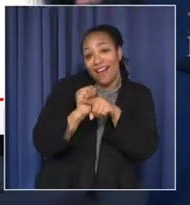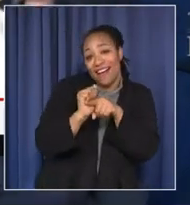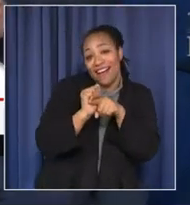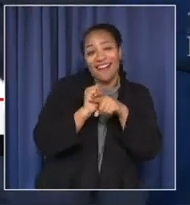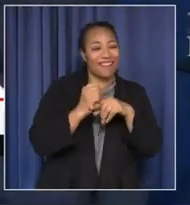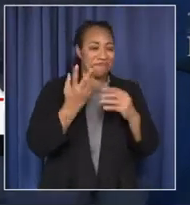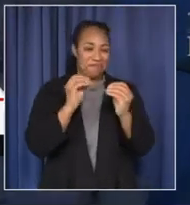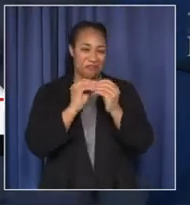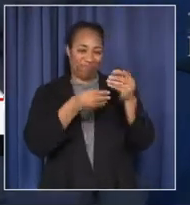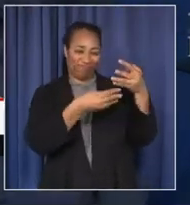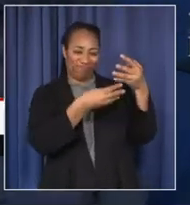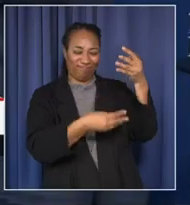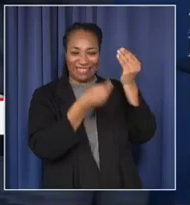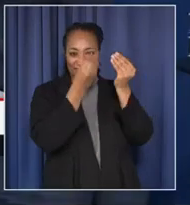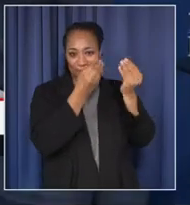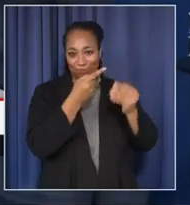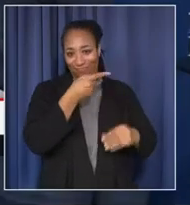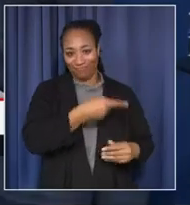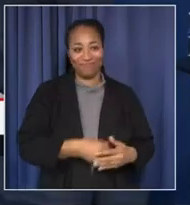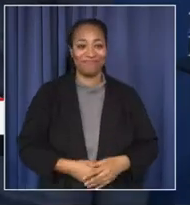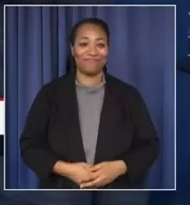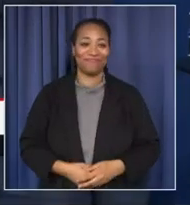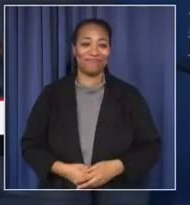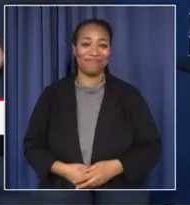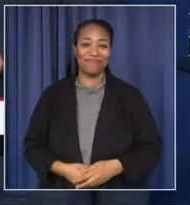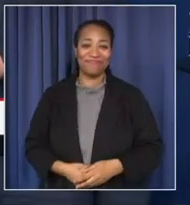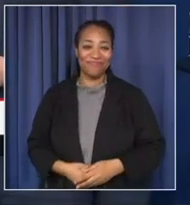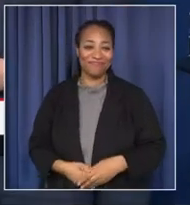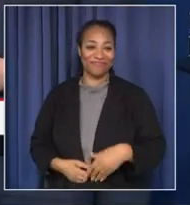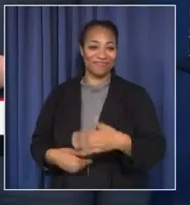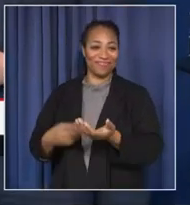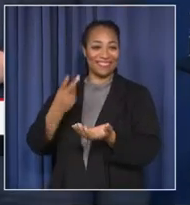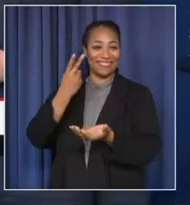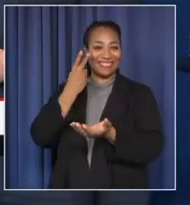coveted National Press Club mug. Thank you.